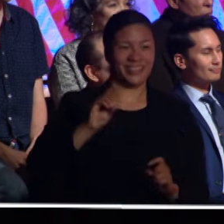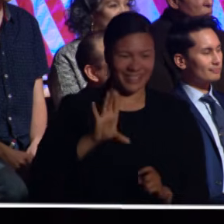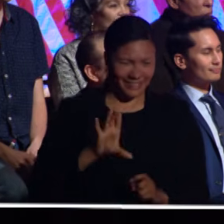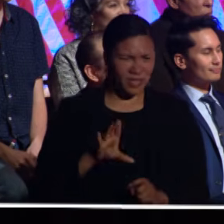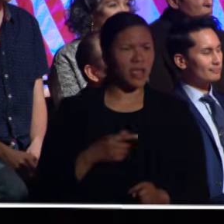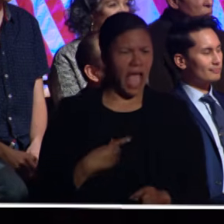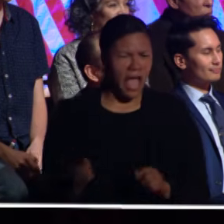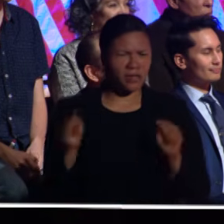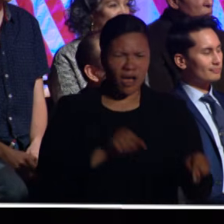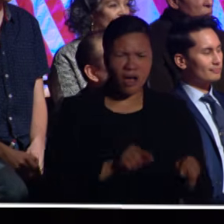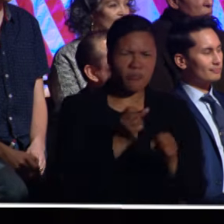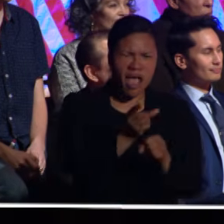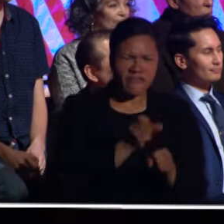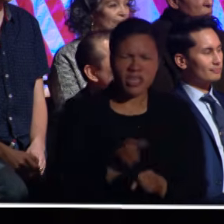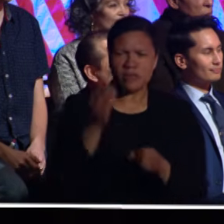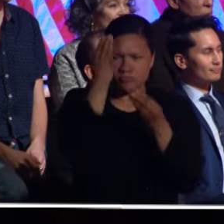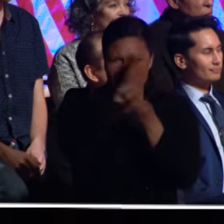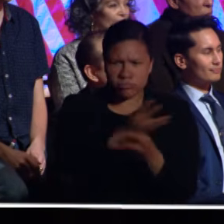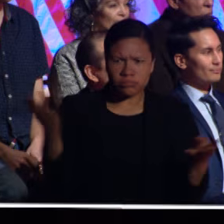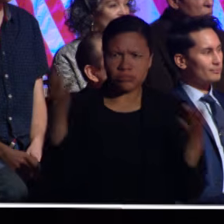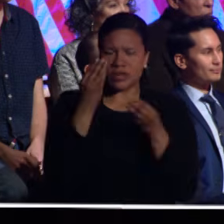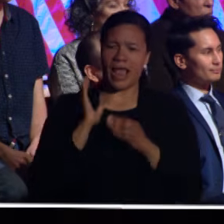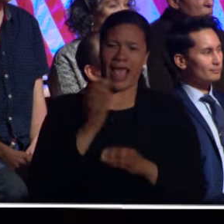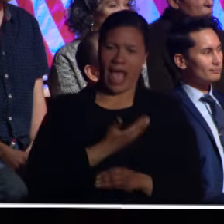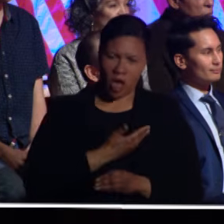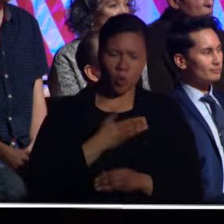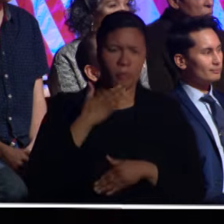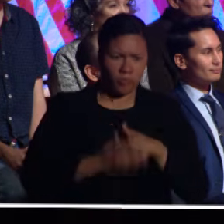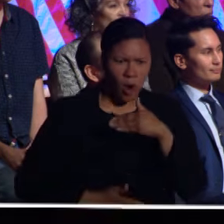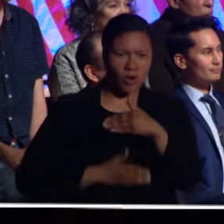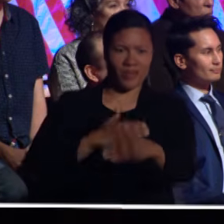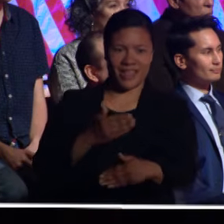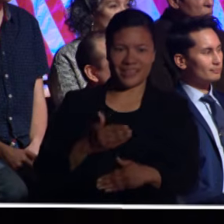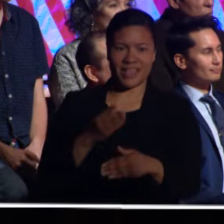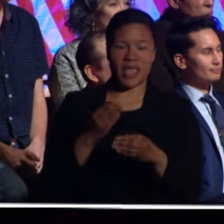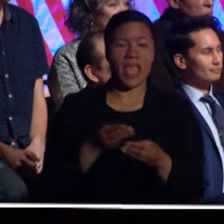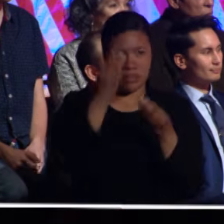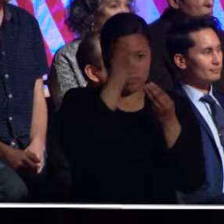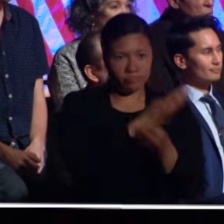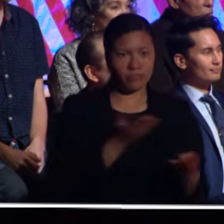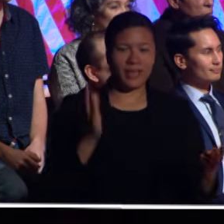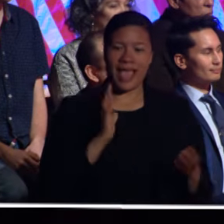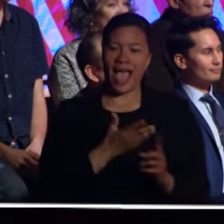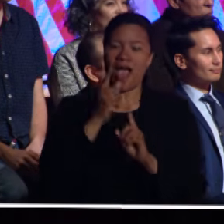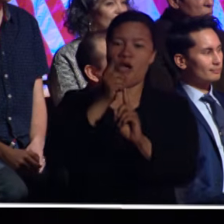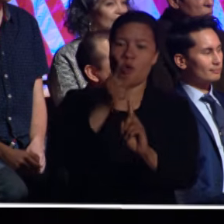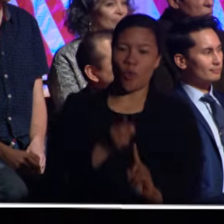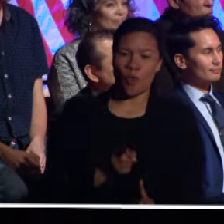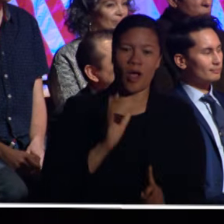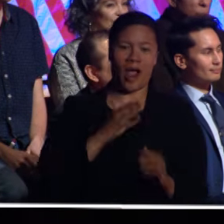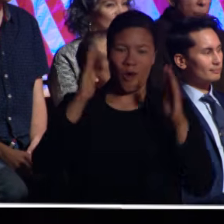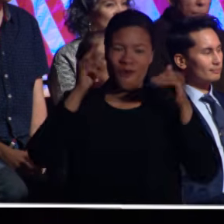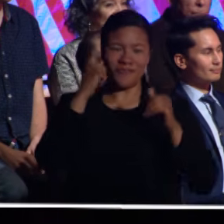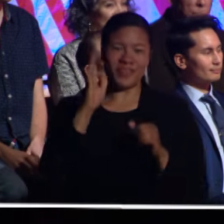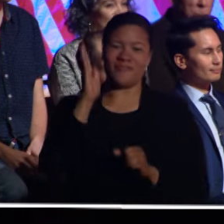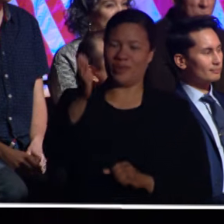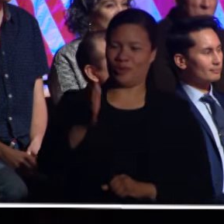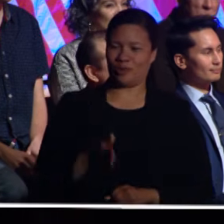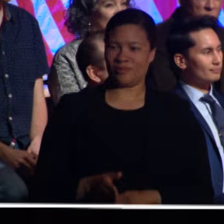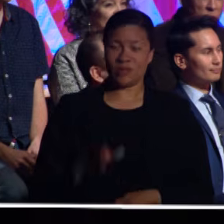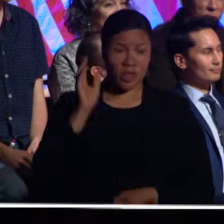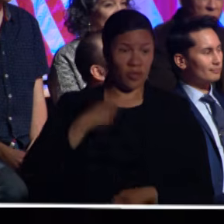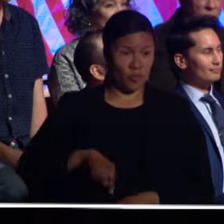progress and to make clear our expectations and hopes for the future. Together, we will press